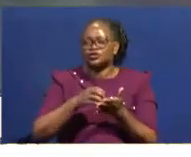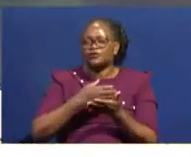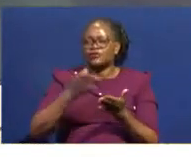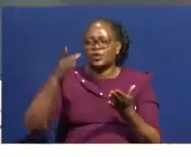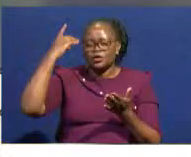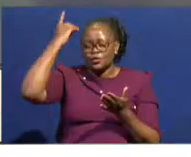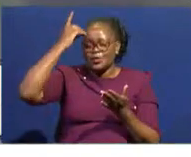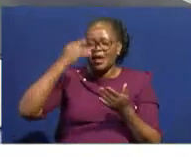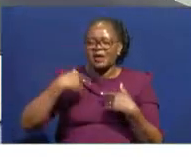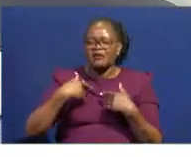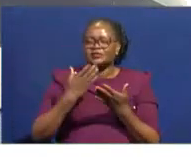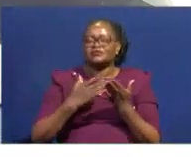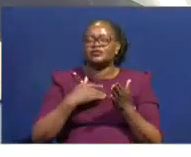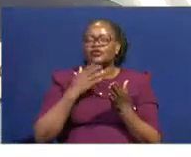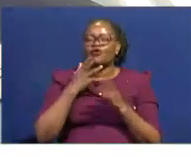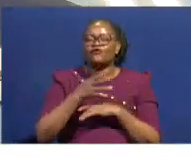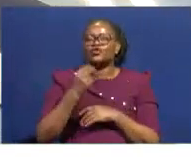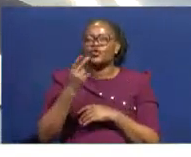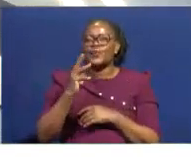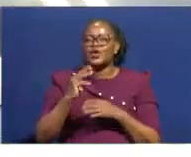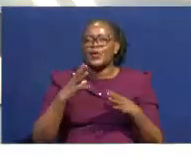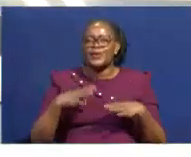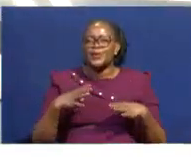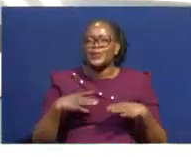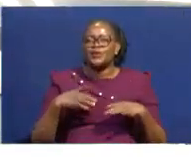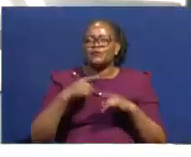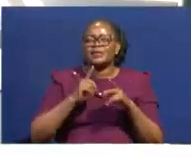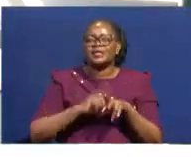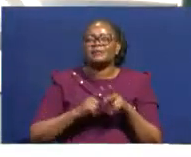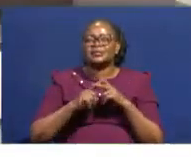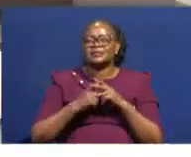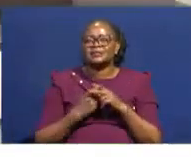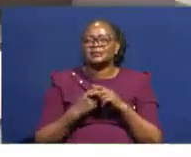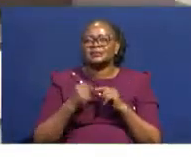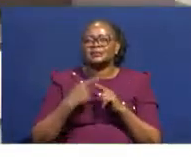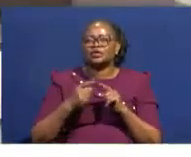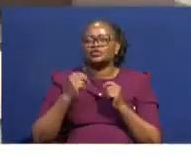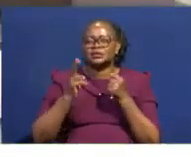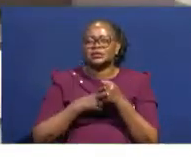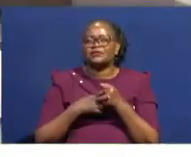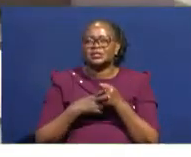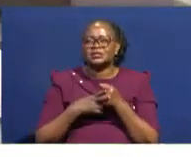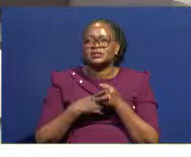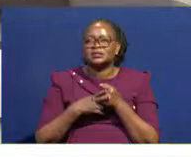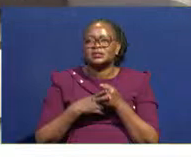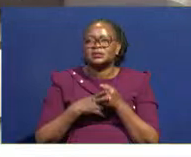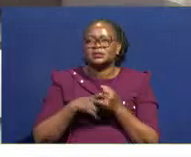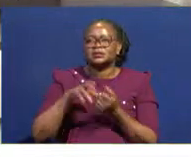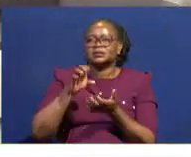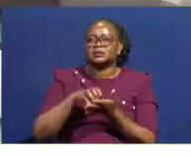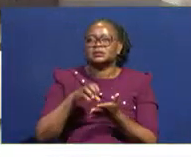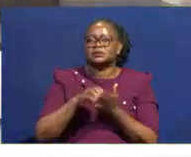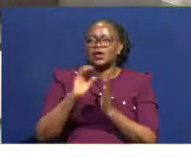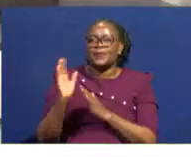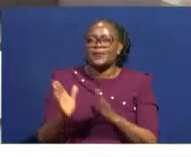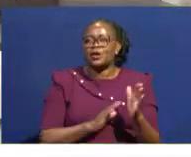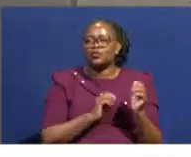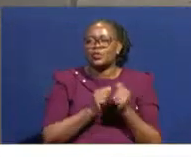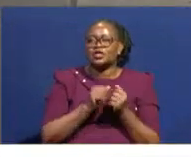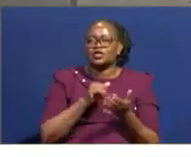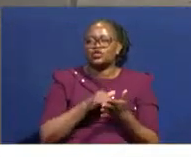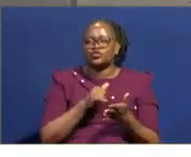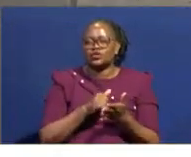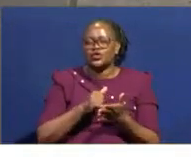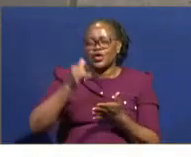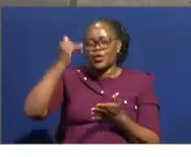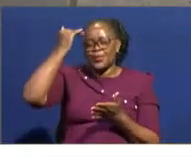Dubai and have serviced over 2 million people since inception in 2017. The stations are designed with inclusivity